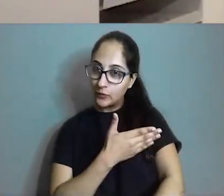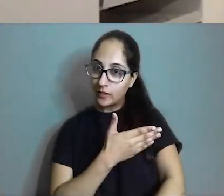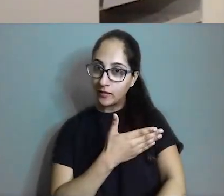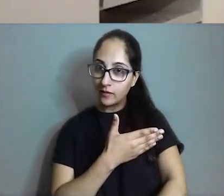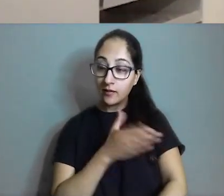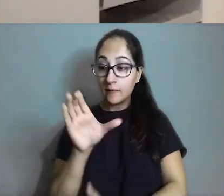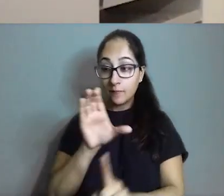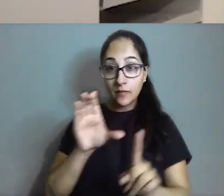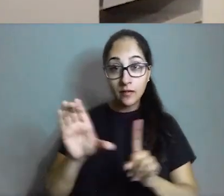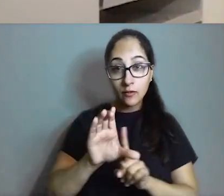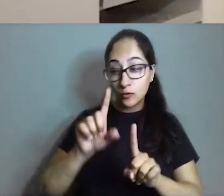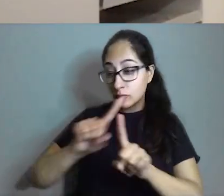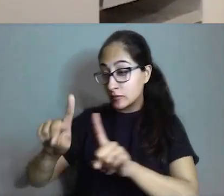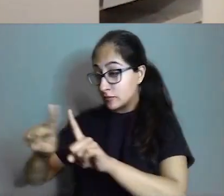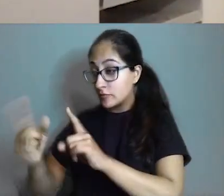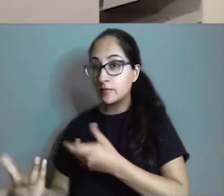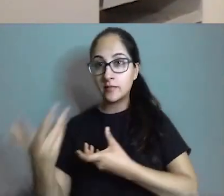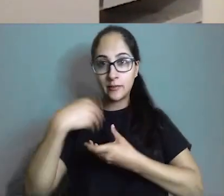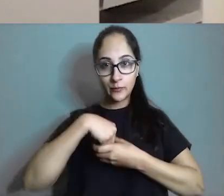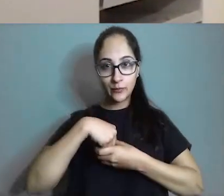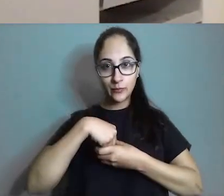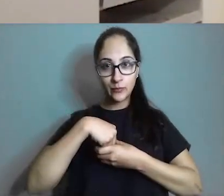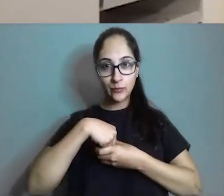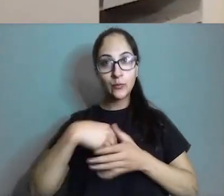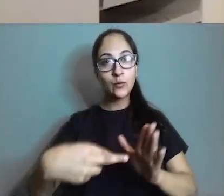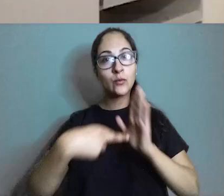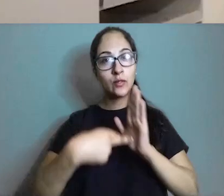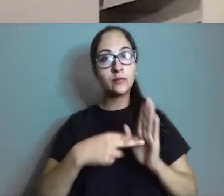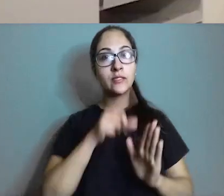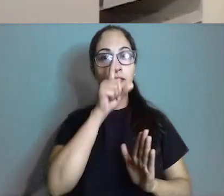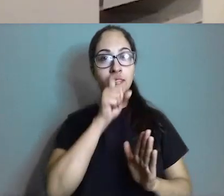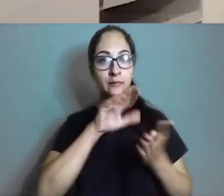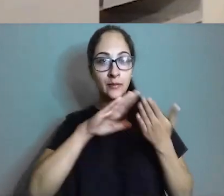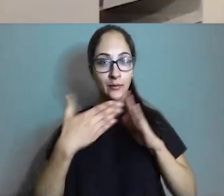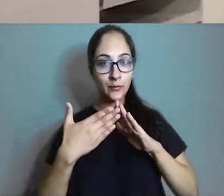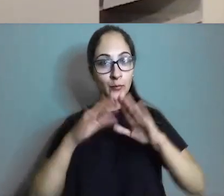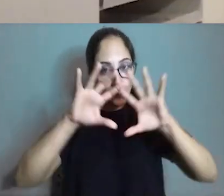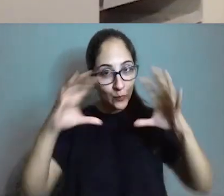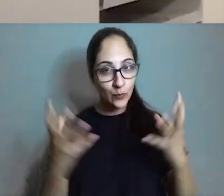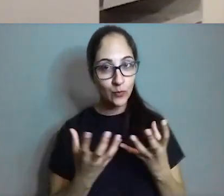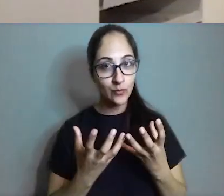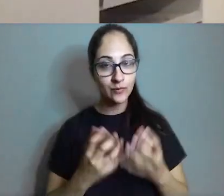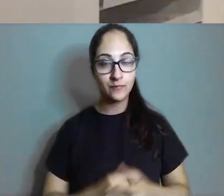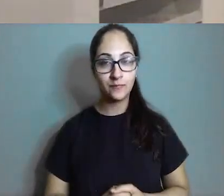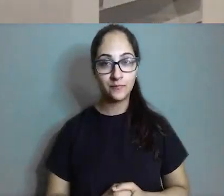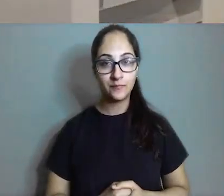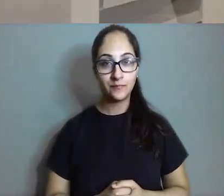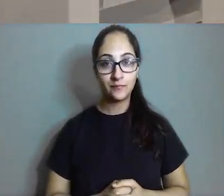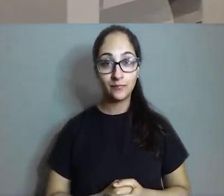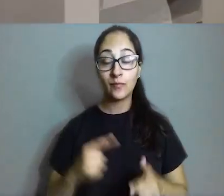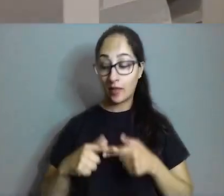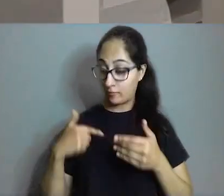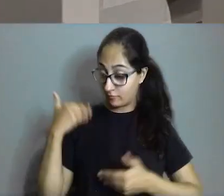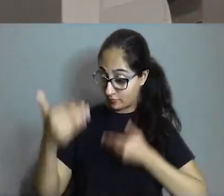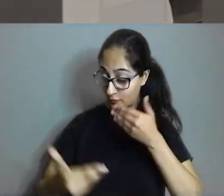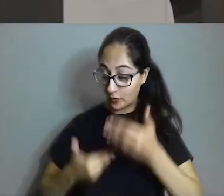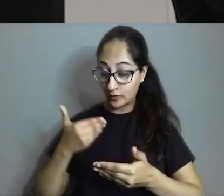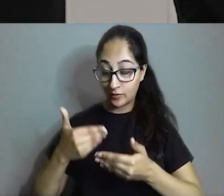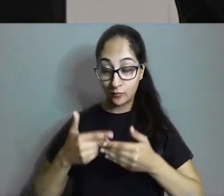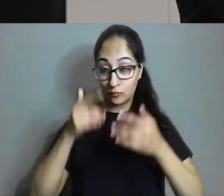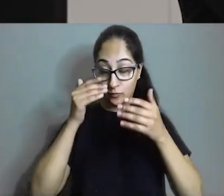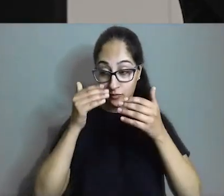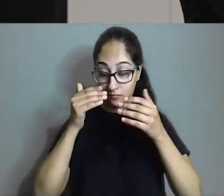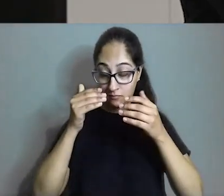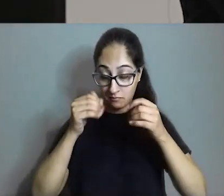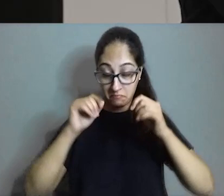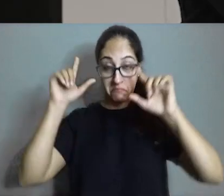really reflected many of the major traditions of the Jamaat. And so that